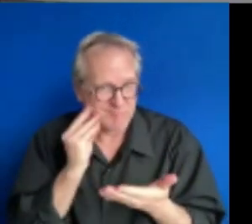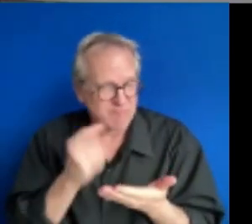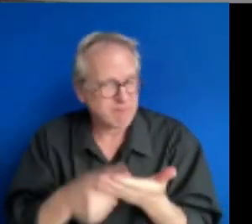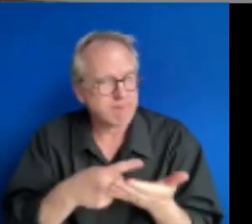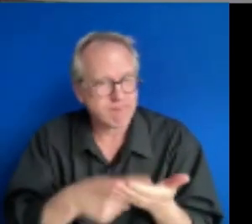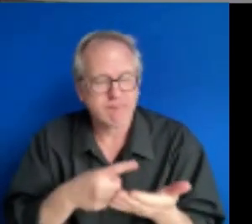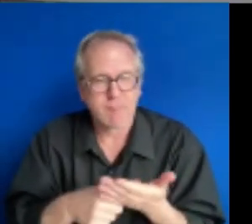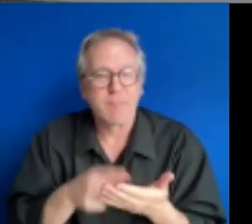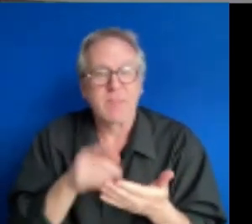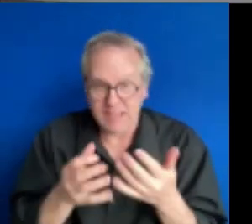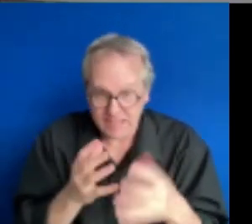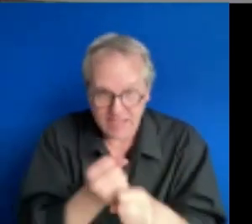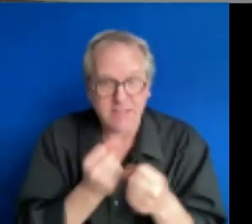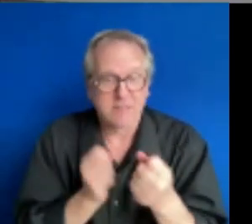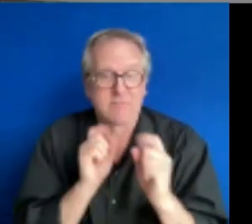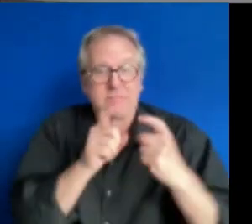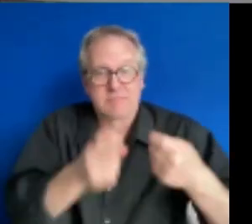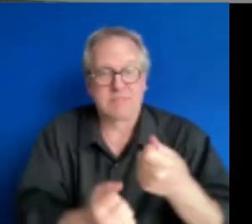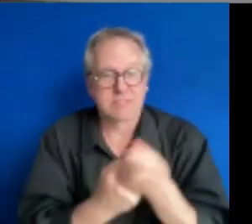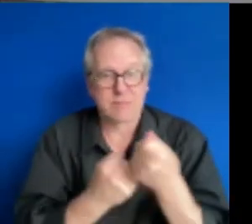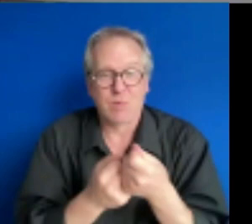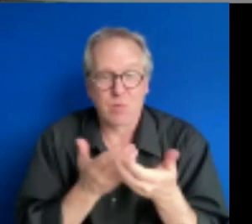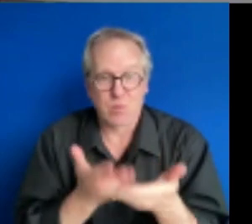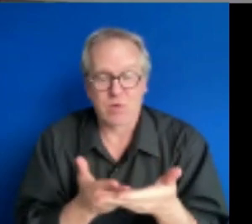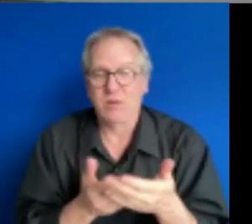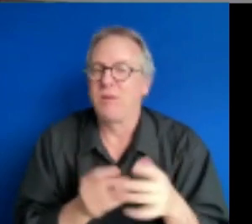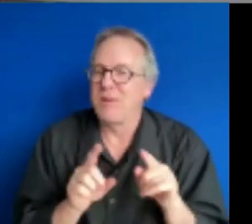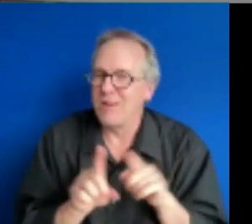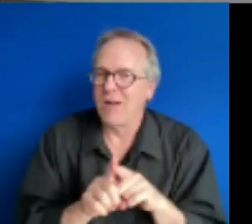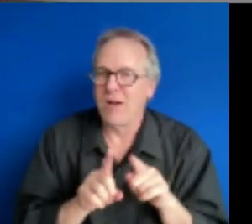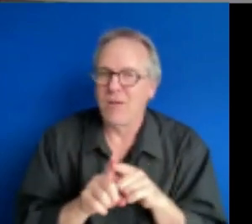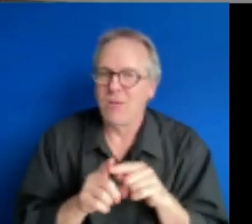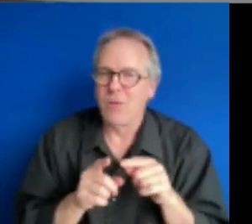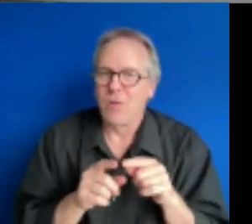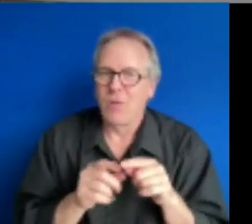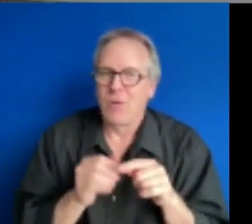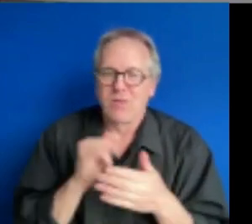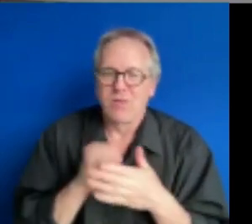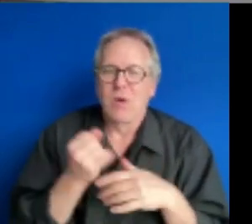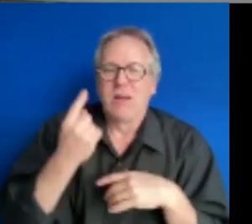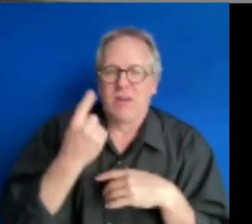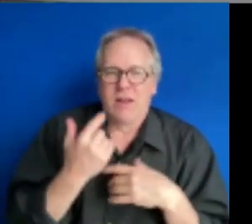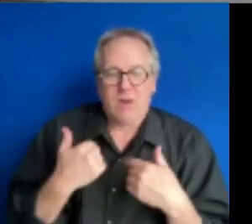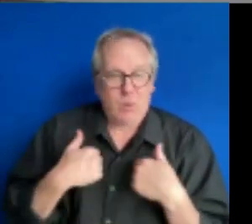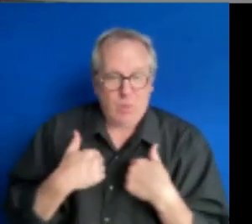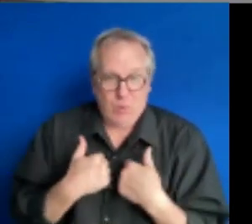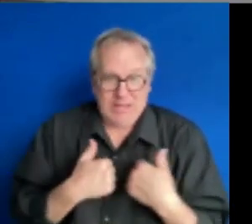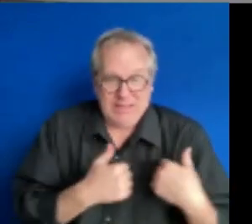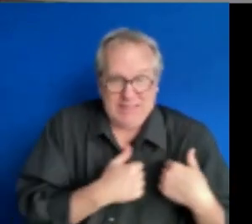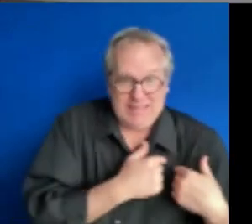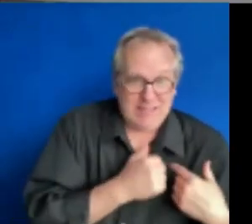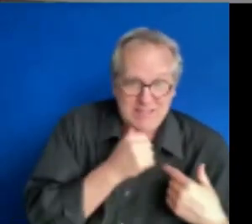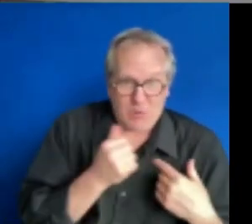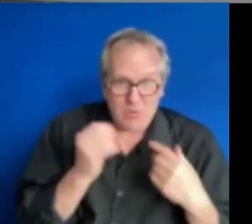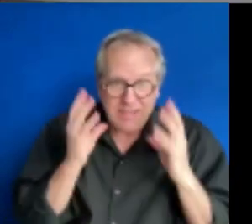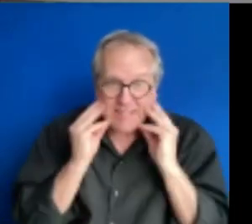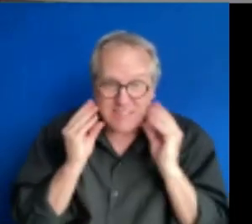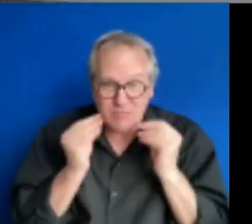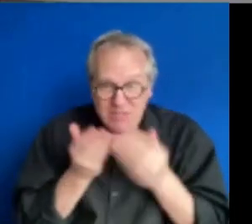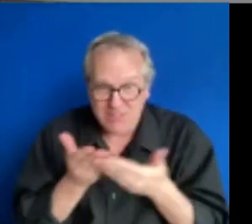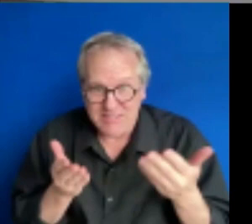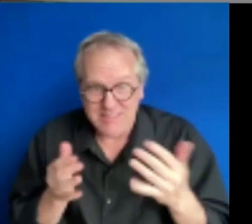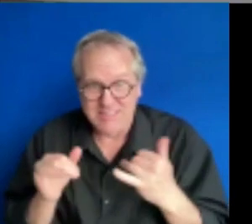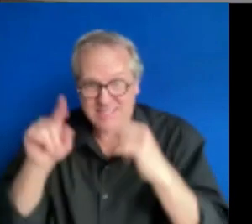and find support, with always having that full lens of understanding that we don't always all experience